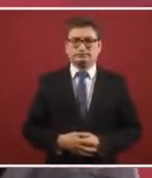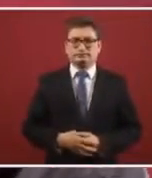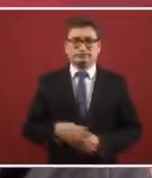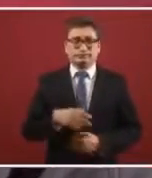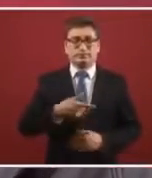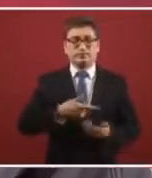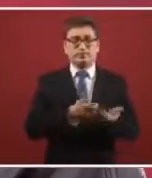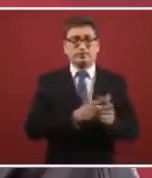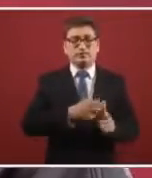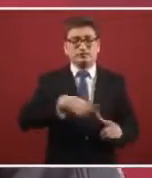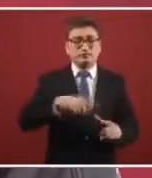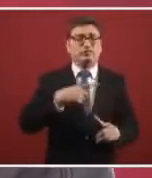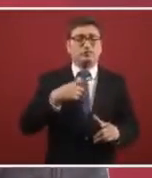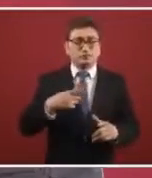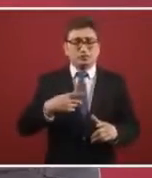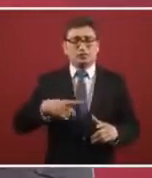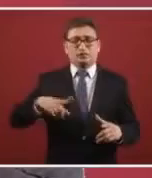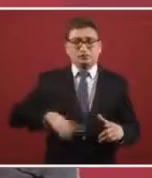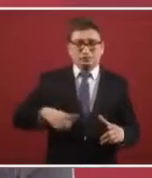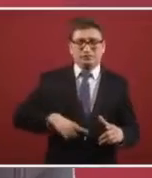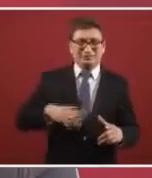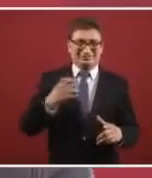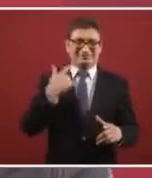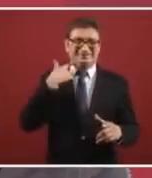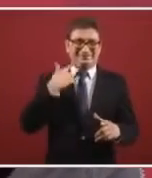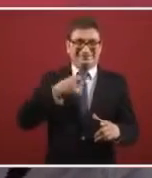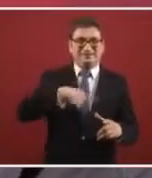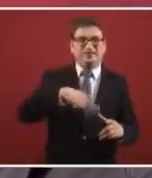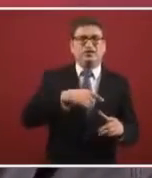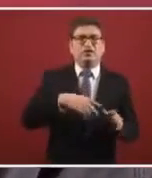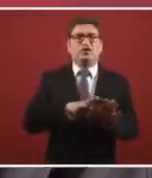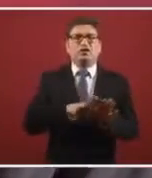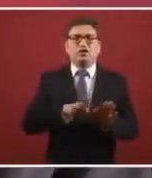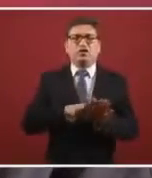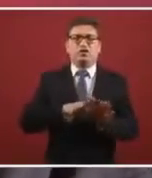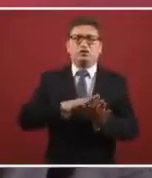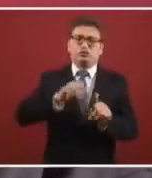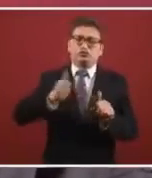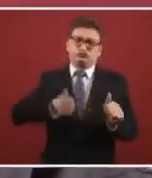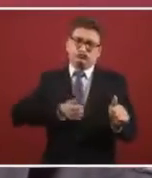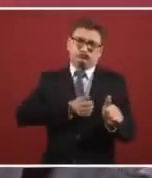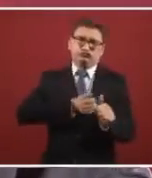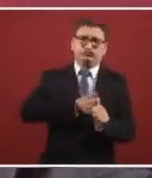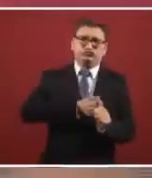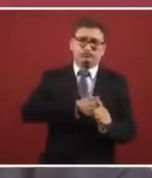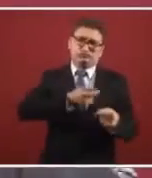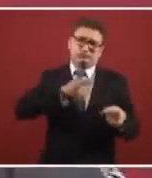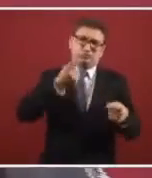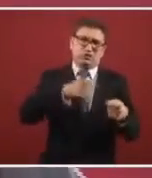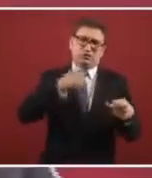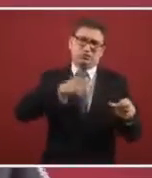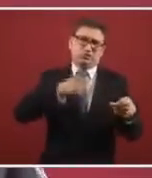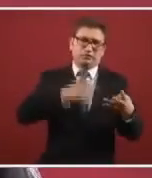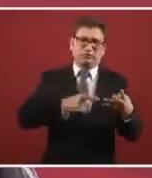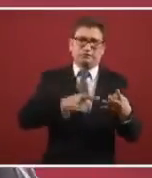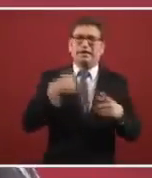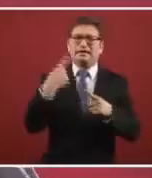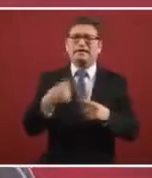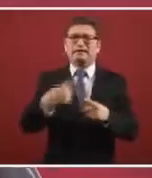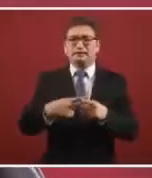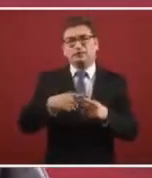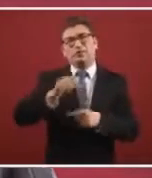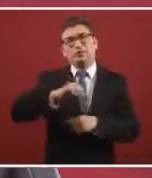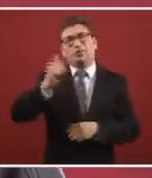that the neoliberal politics, neoliberal imponía politics, was being a imposed otros países on other